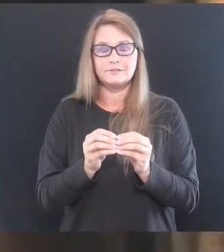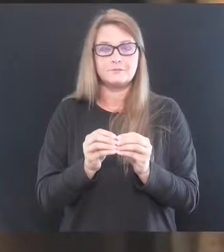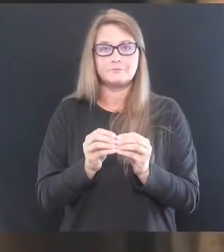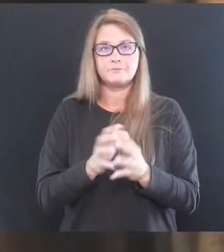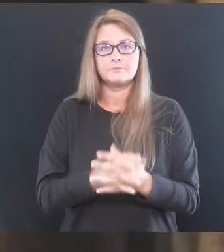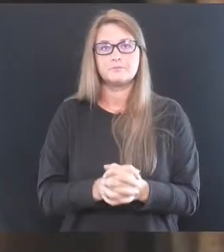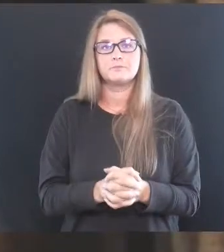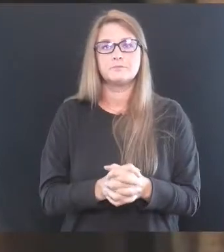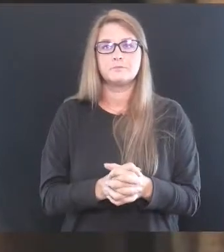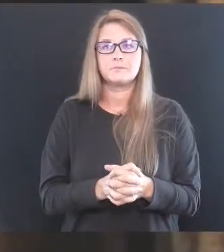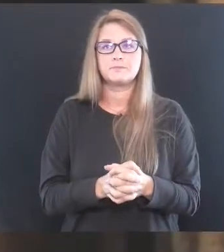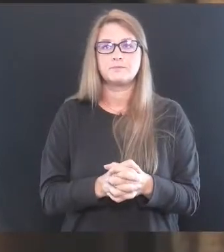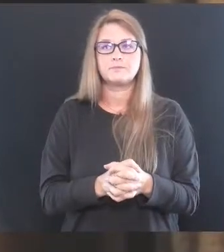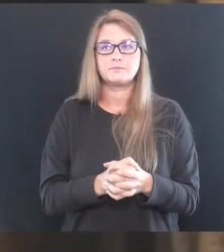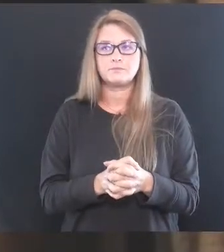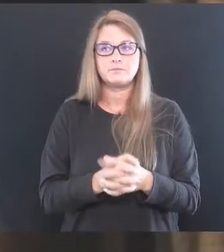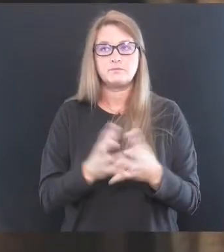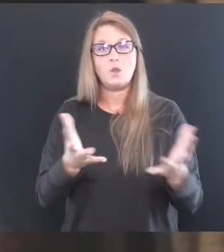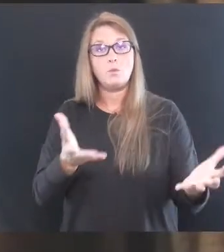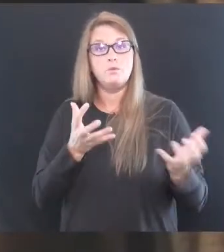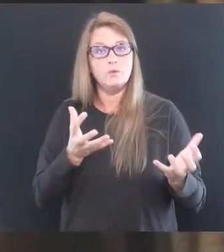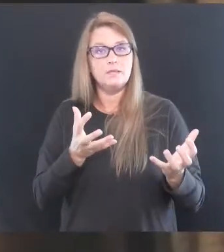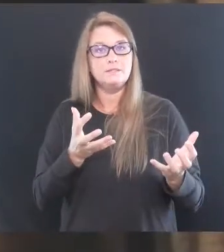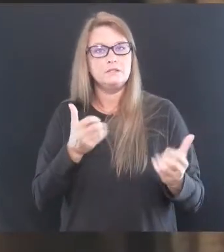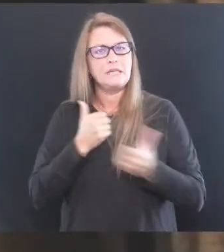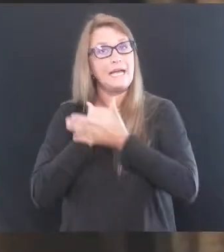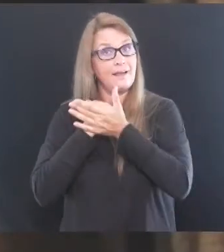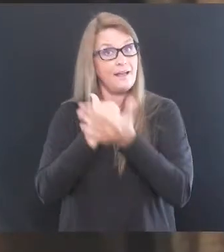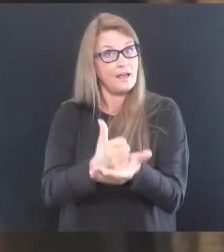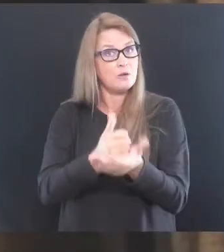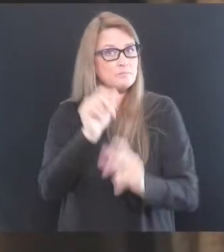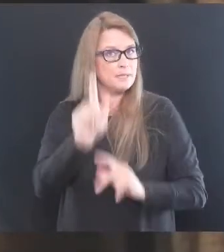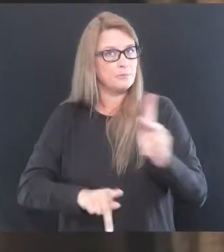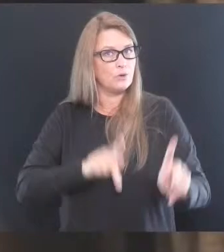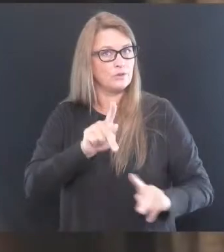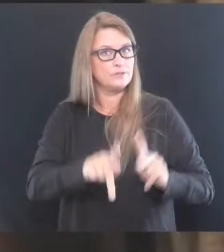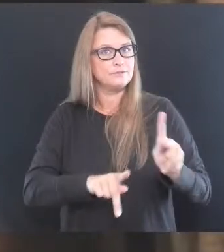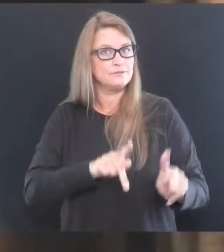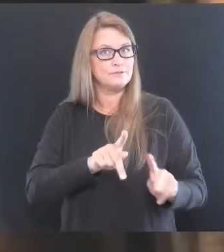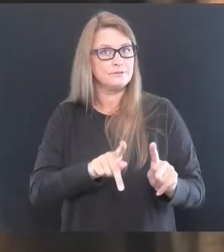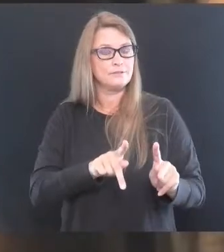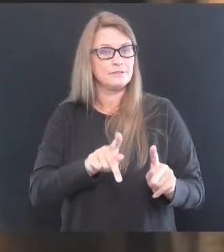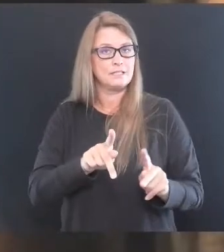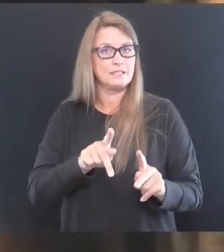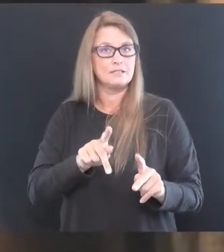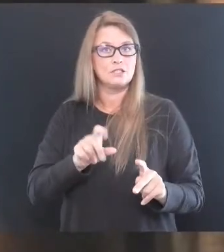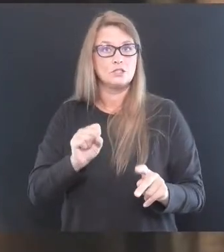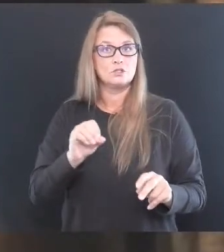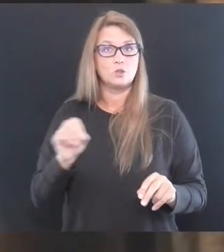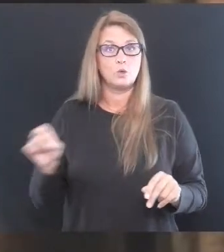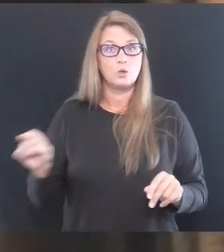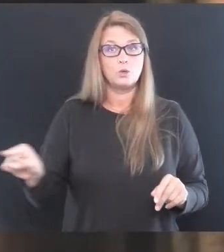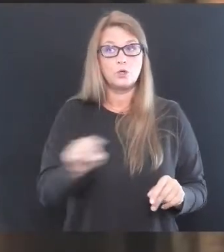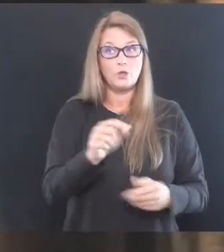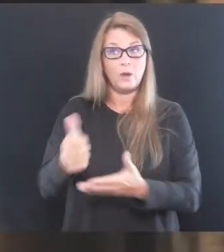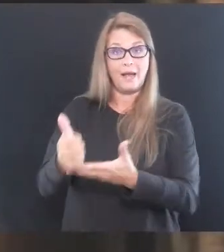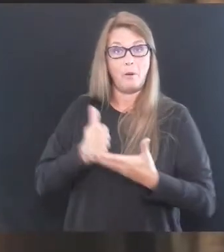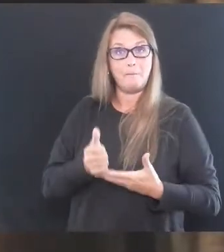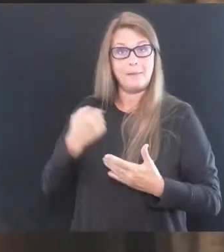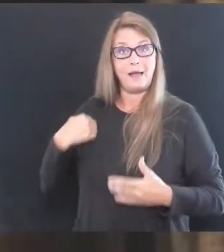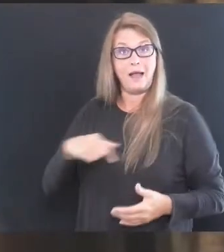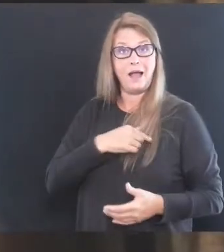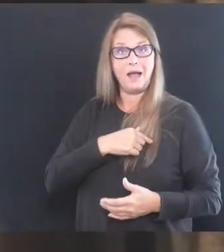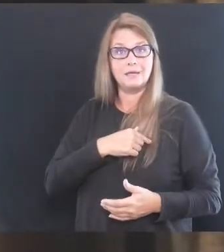needed. And we want to try to help people, help us support the